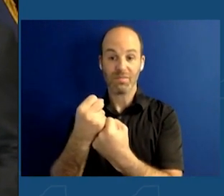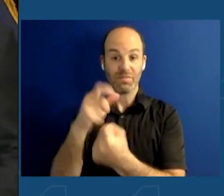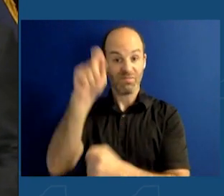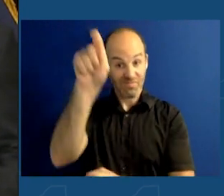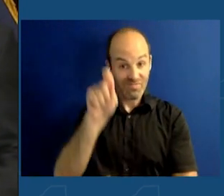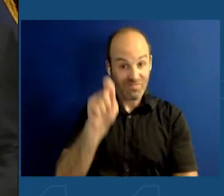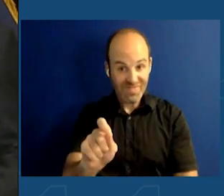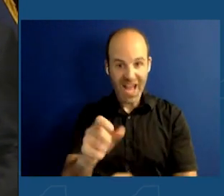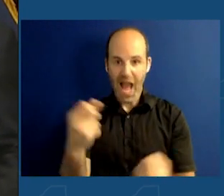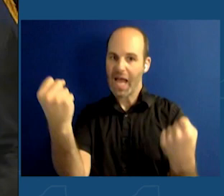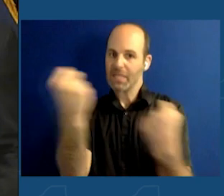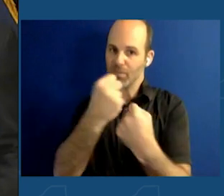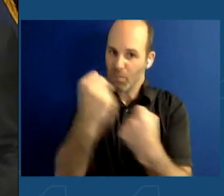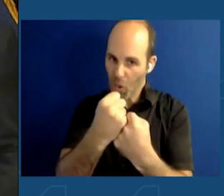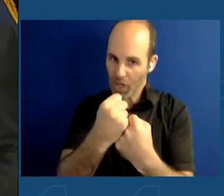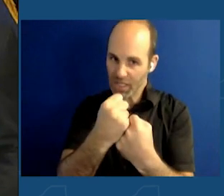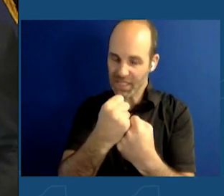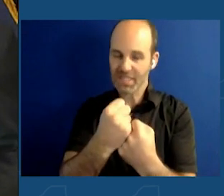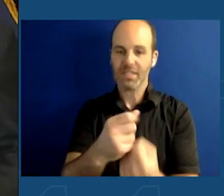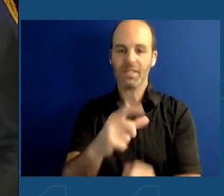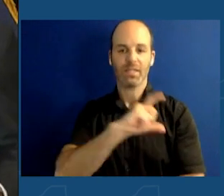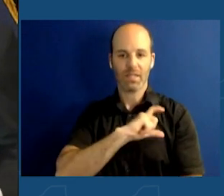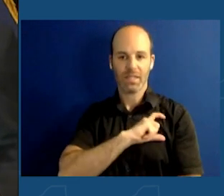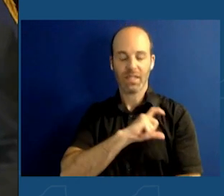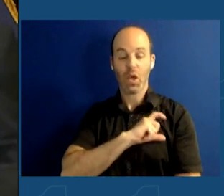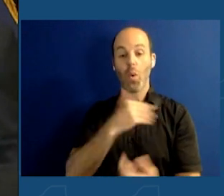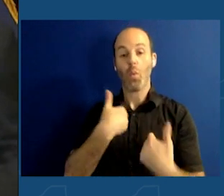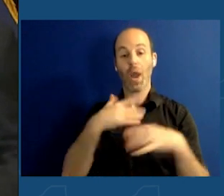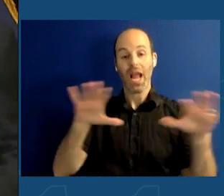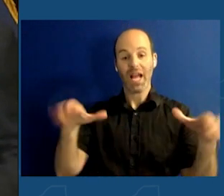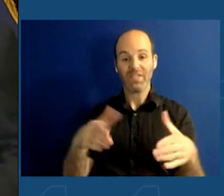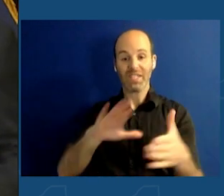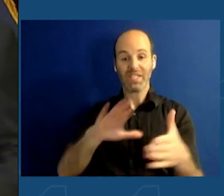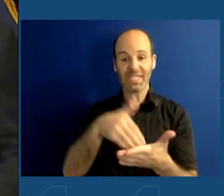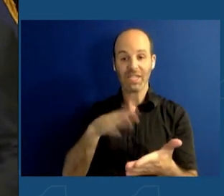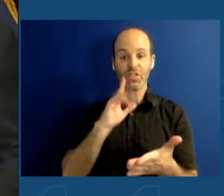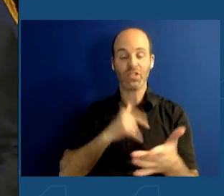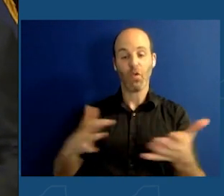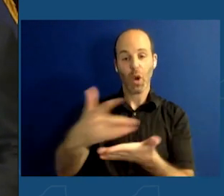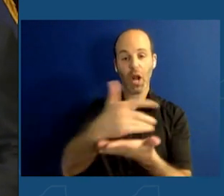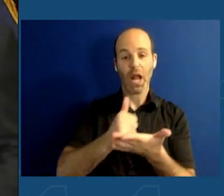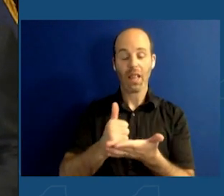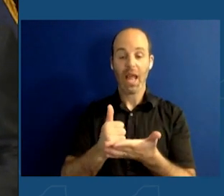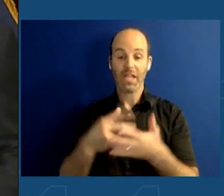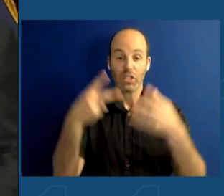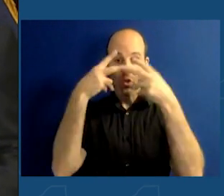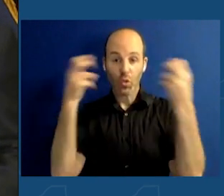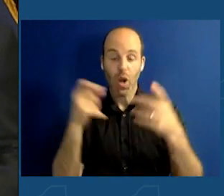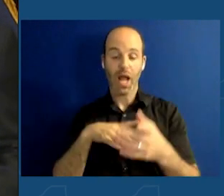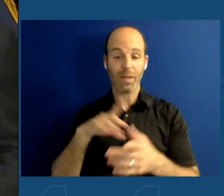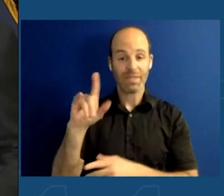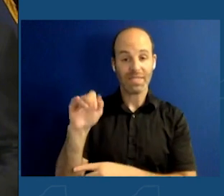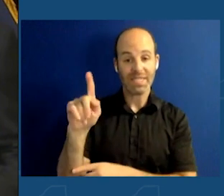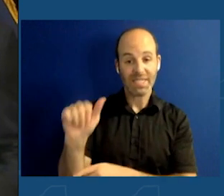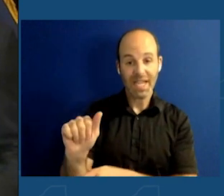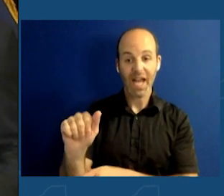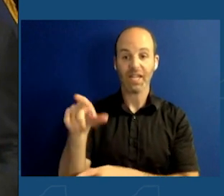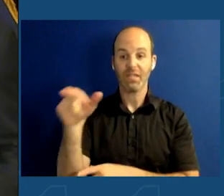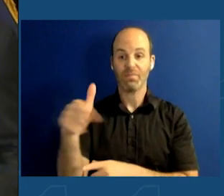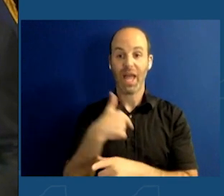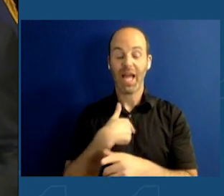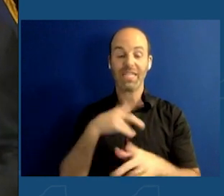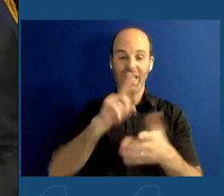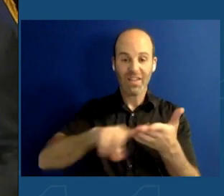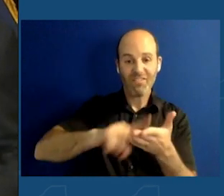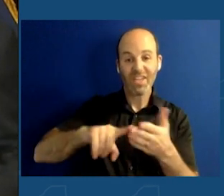law enforcement. We have centers to collect crime and data, investigative work, as well as information development. And that, again, that